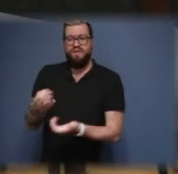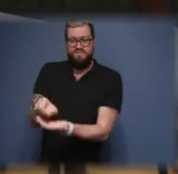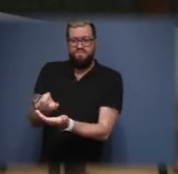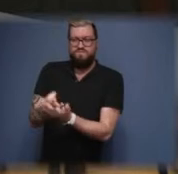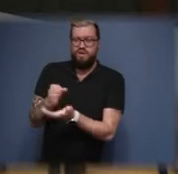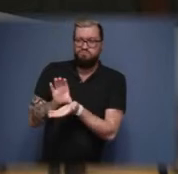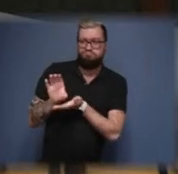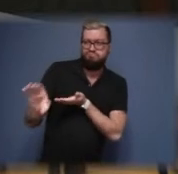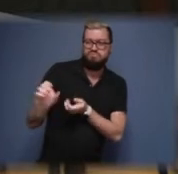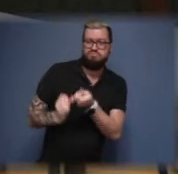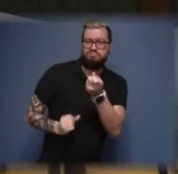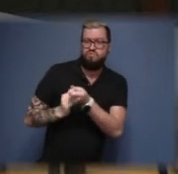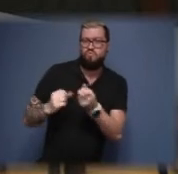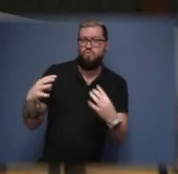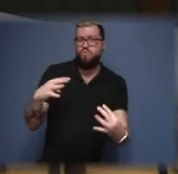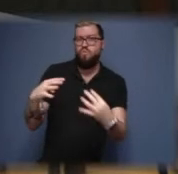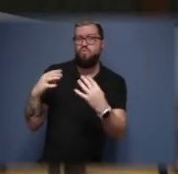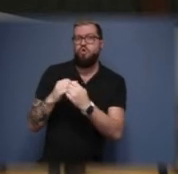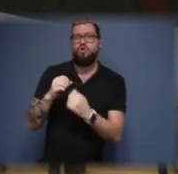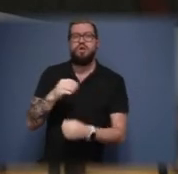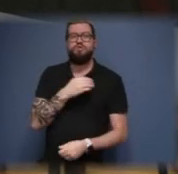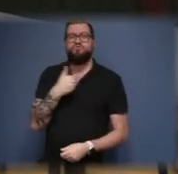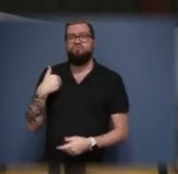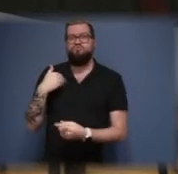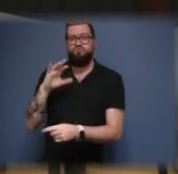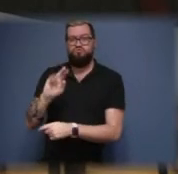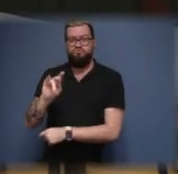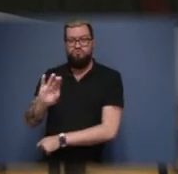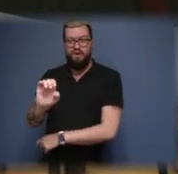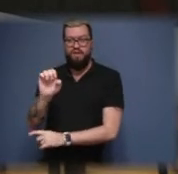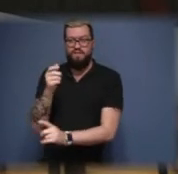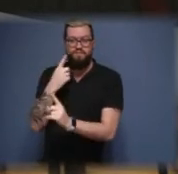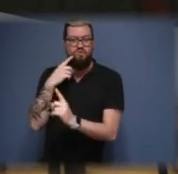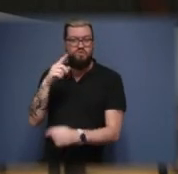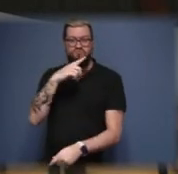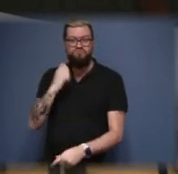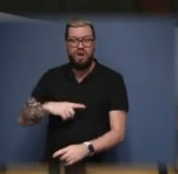war in Ukraine for the Russians. The